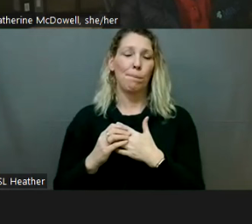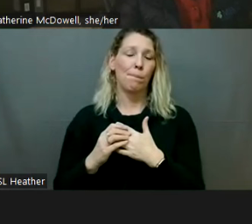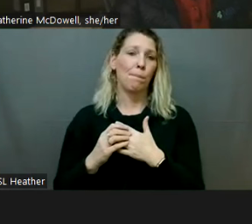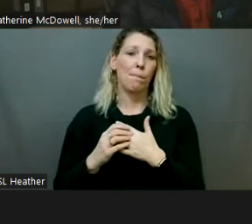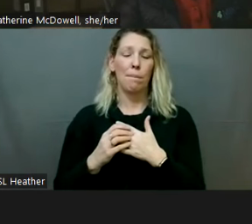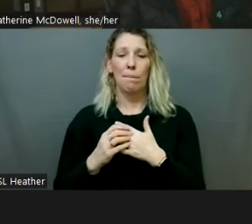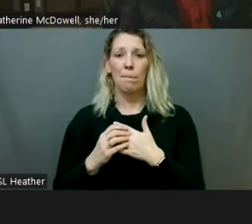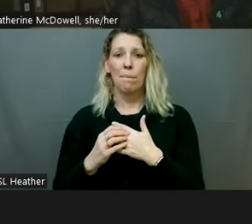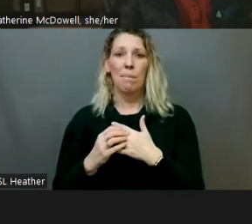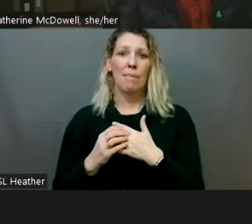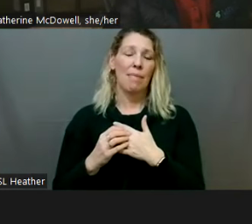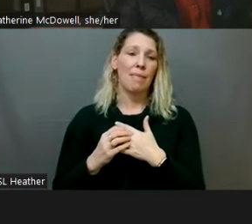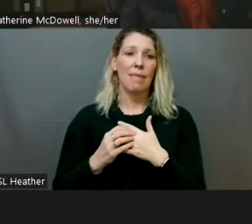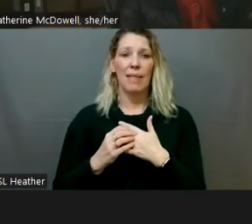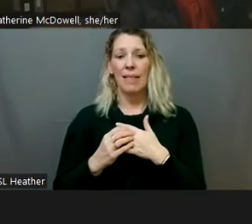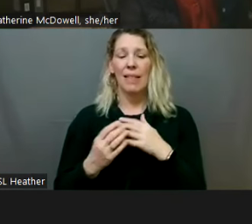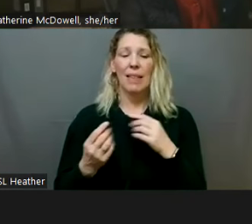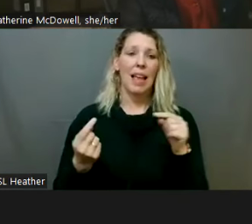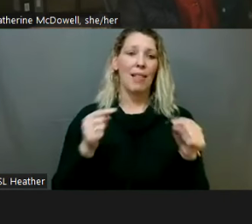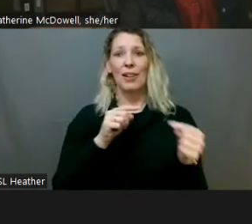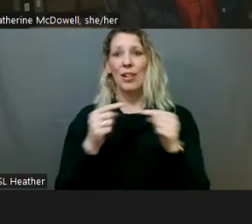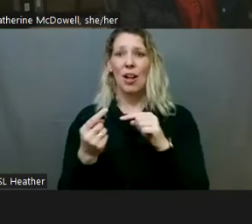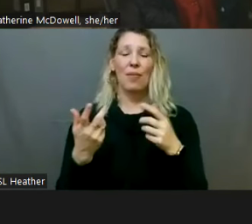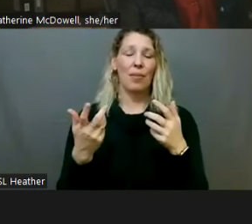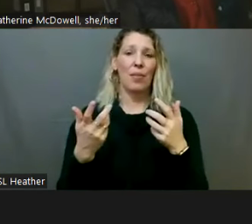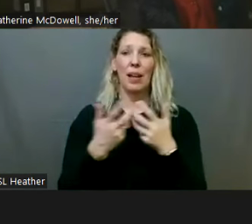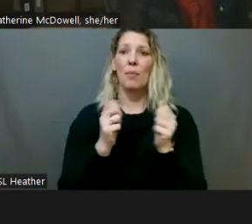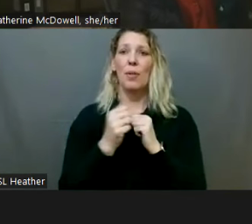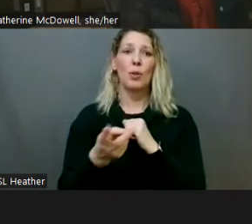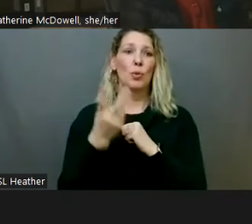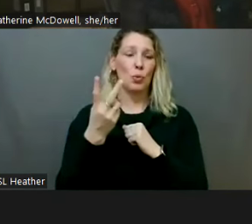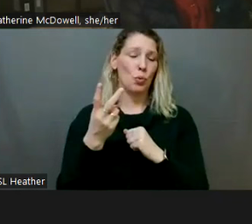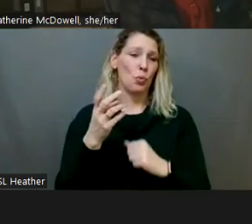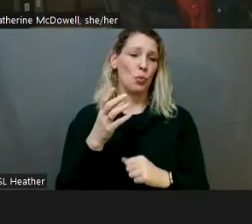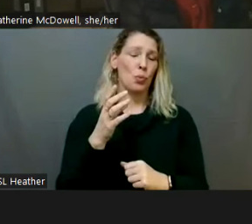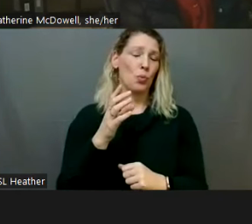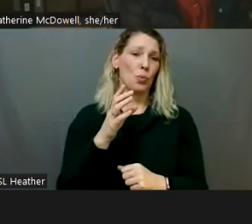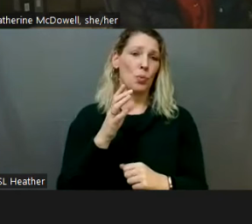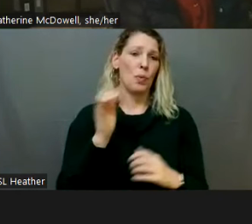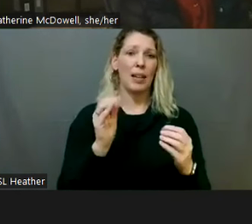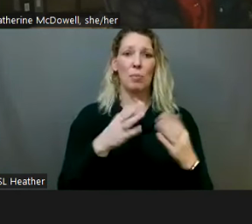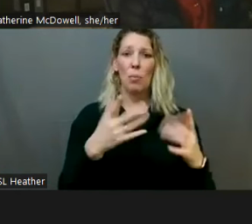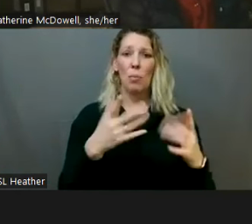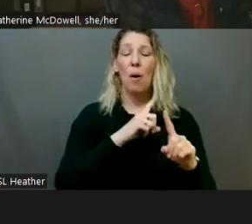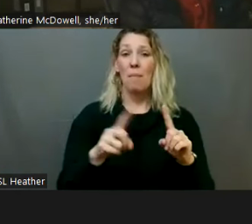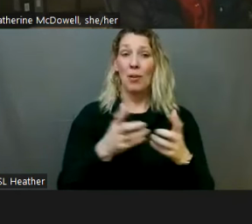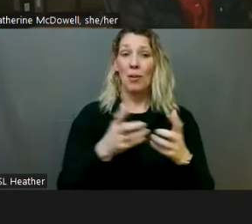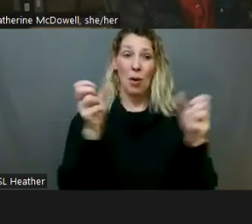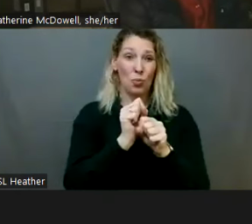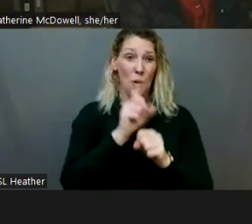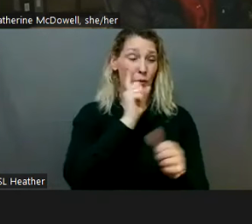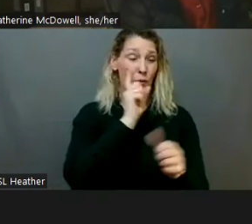interlocking issues with the 2 different subcommittees that are proposed, but considering how much work it is for each one of